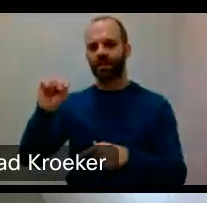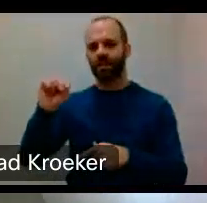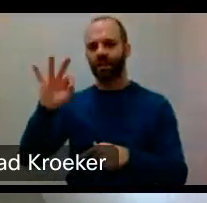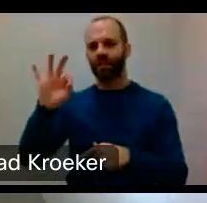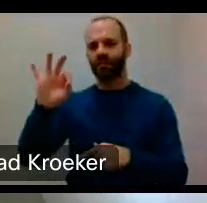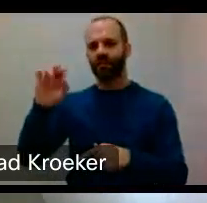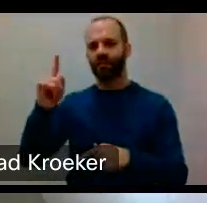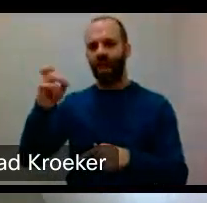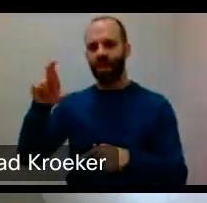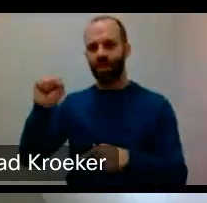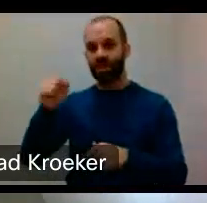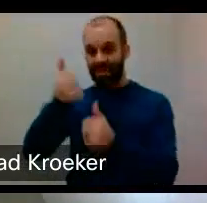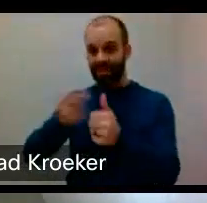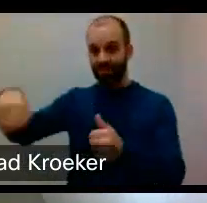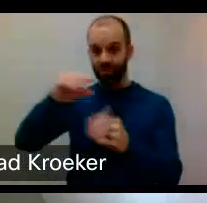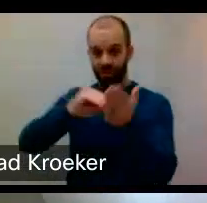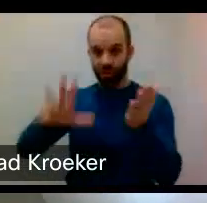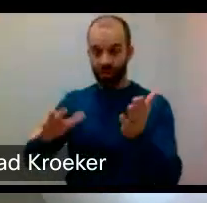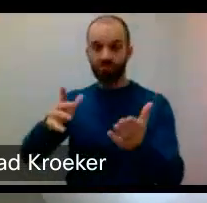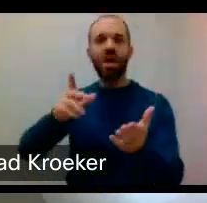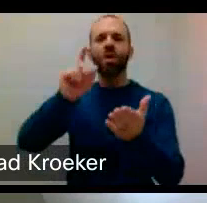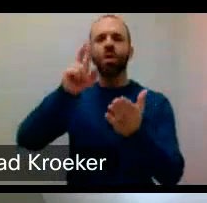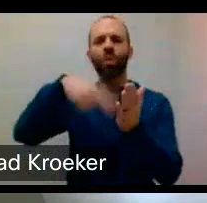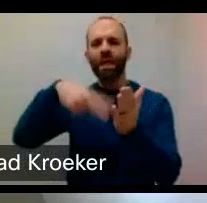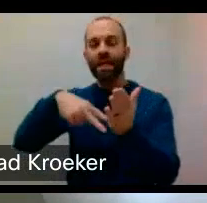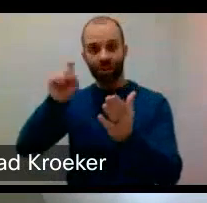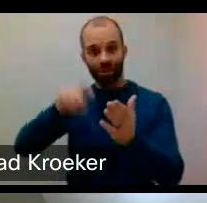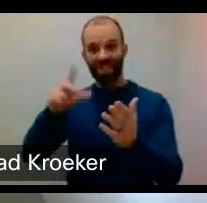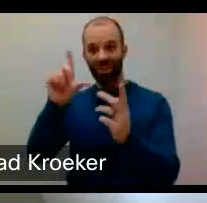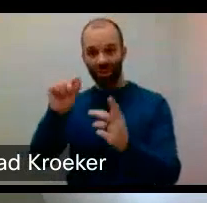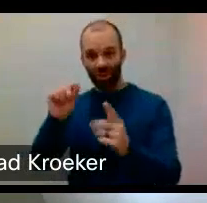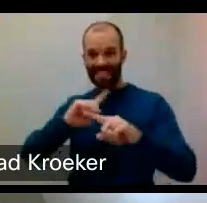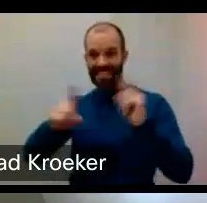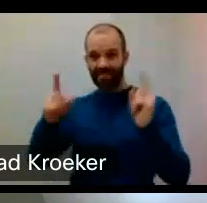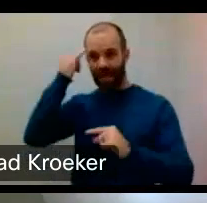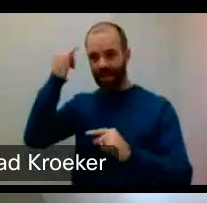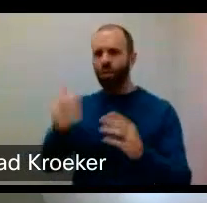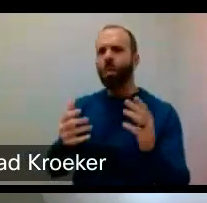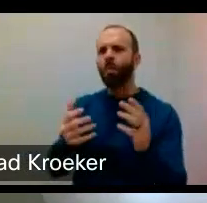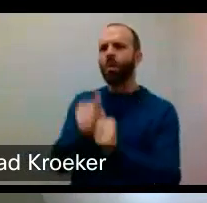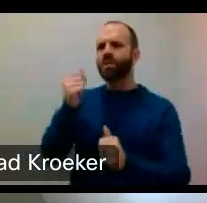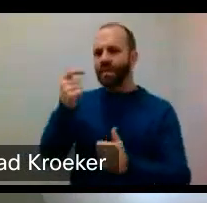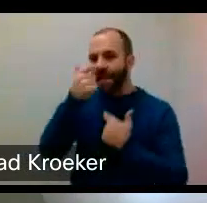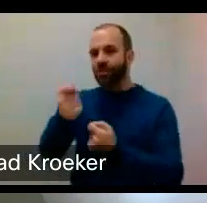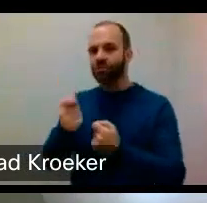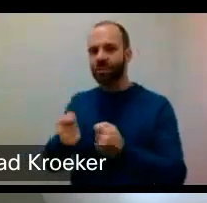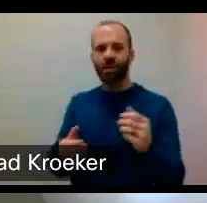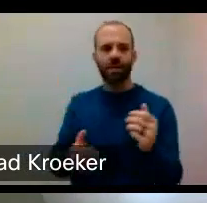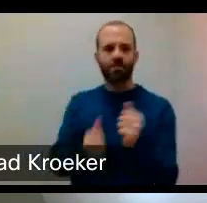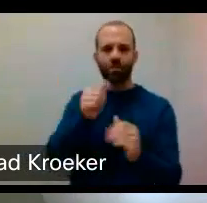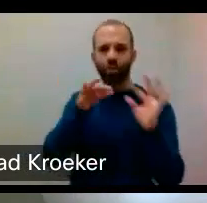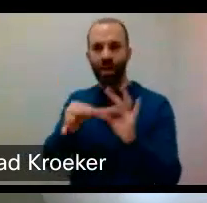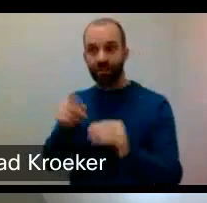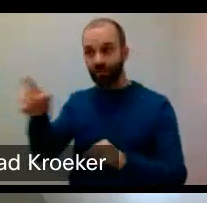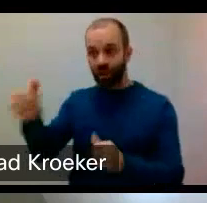you should probably have 20 different ideas about what was the most interesting or the most relevant to you when you were reading